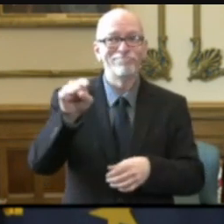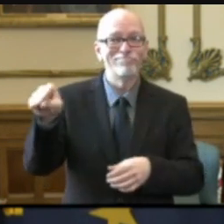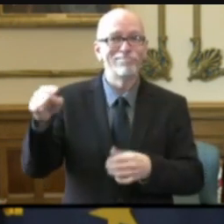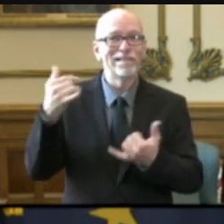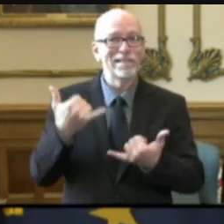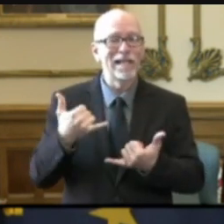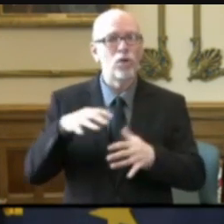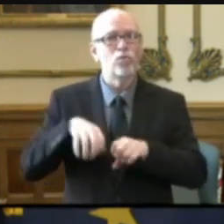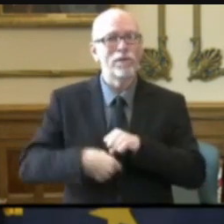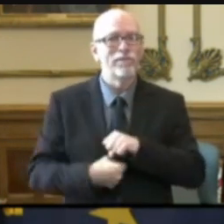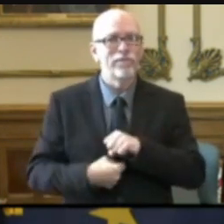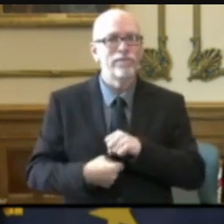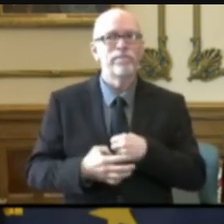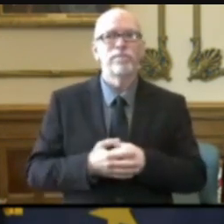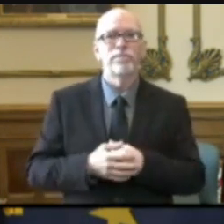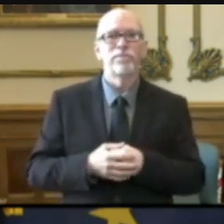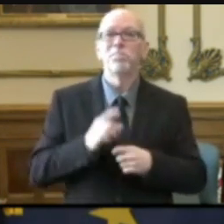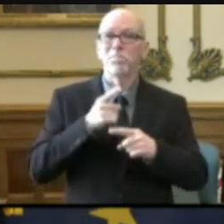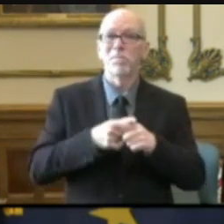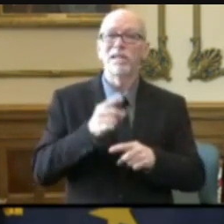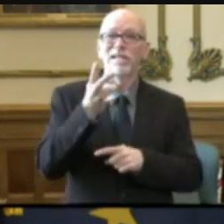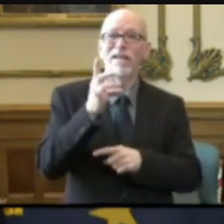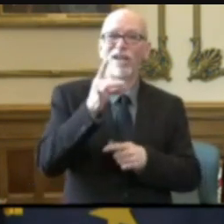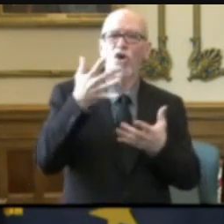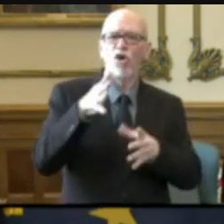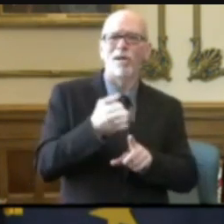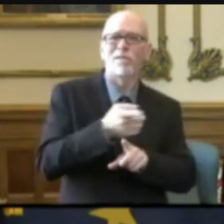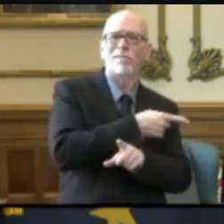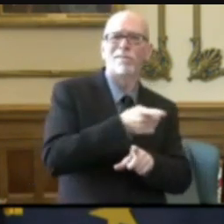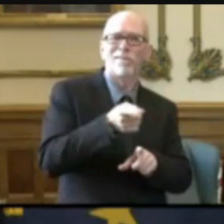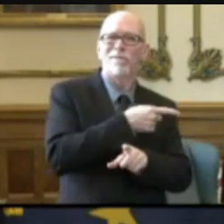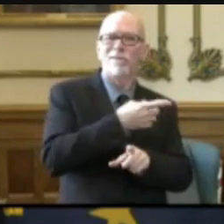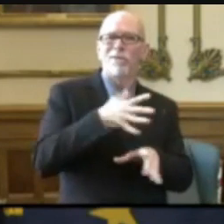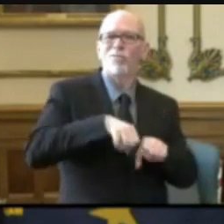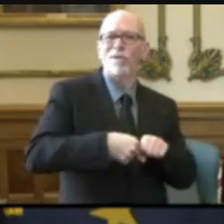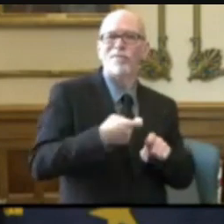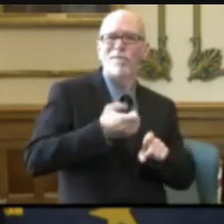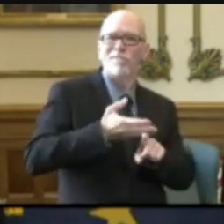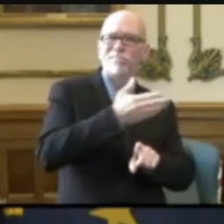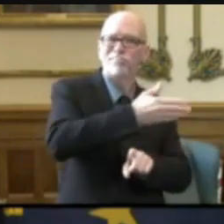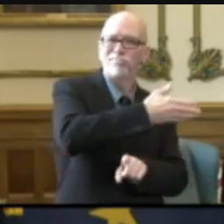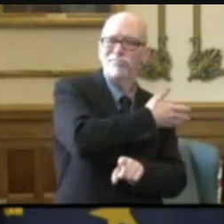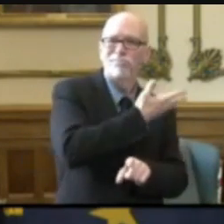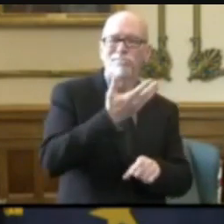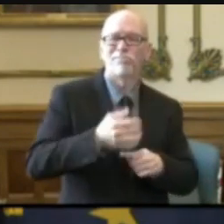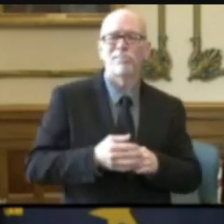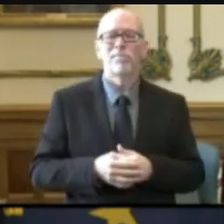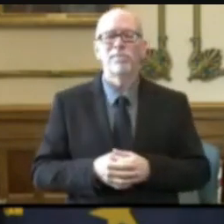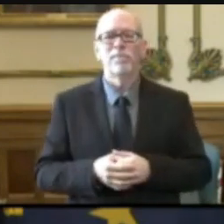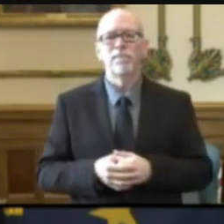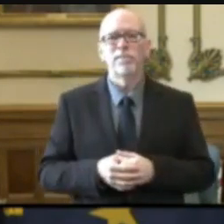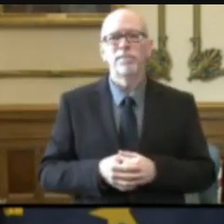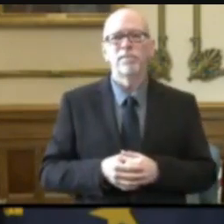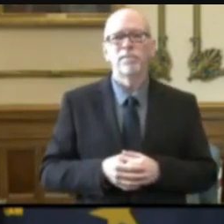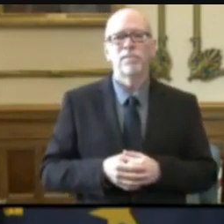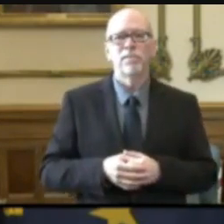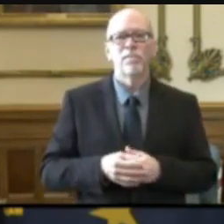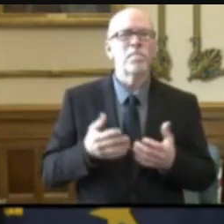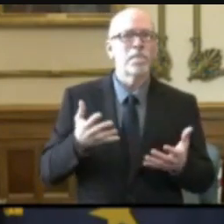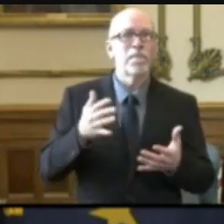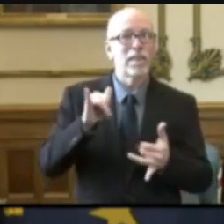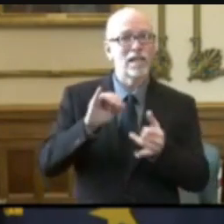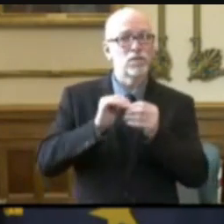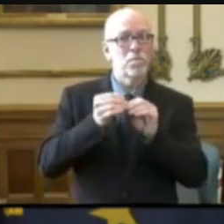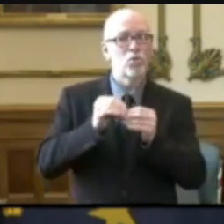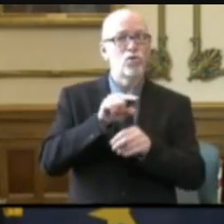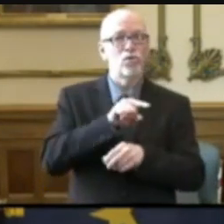still grieving. That's in addition to the 78 that still are as well that have passed before them. And these numbers,